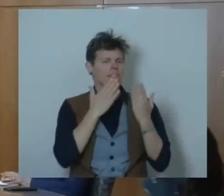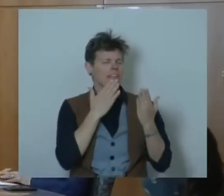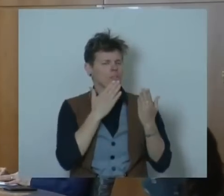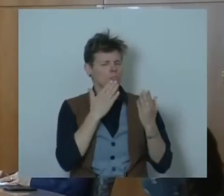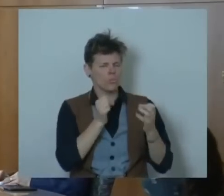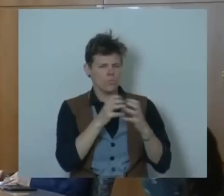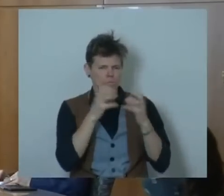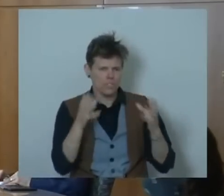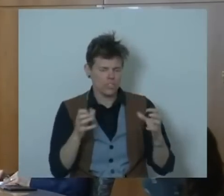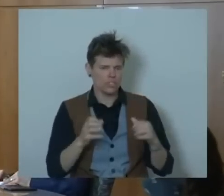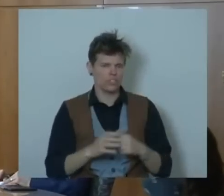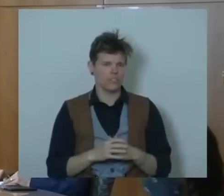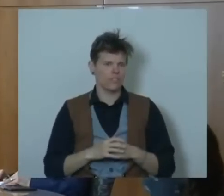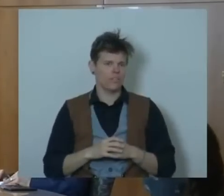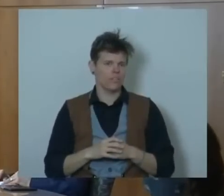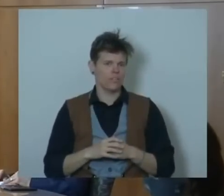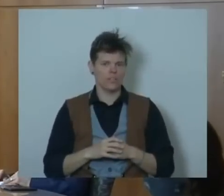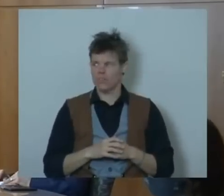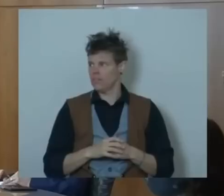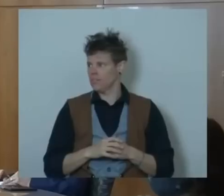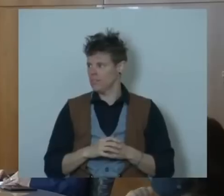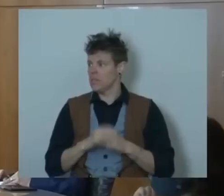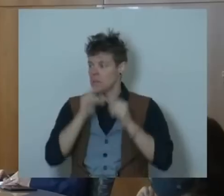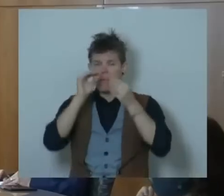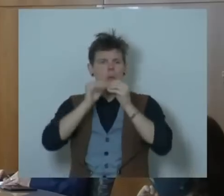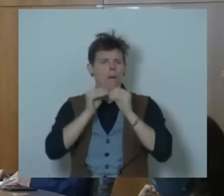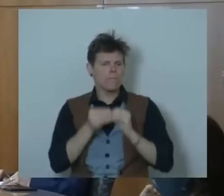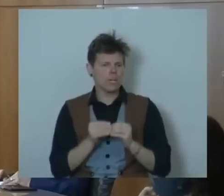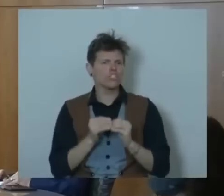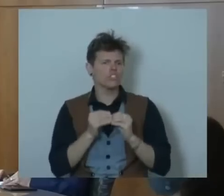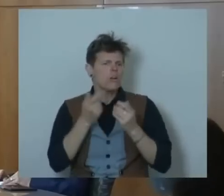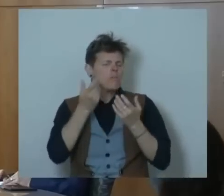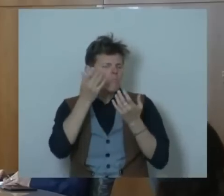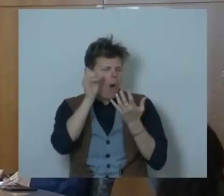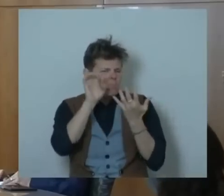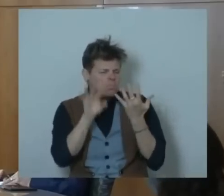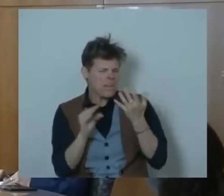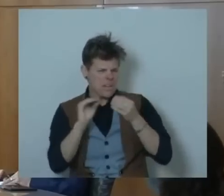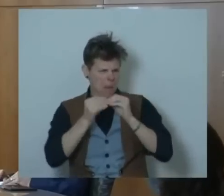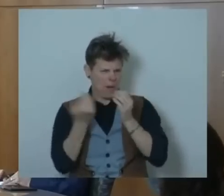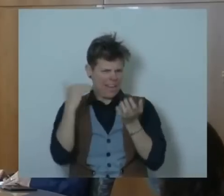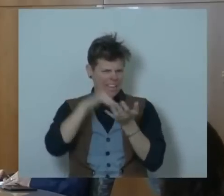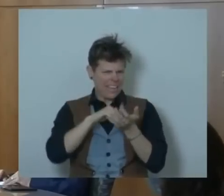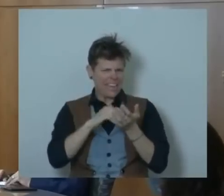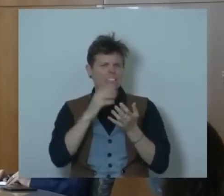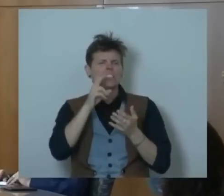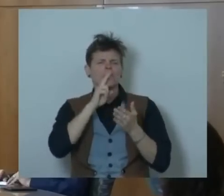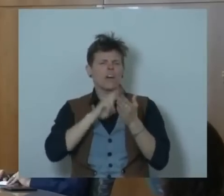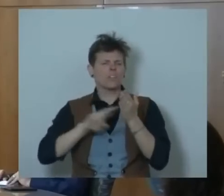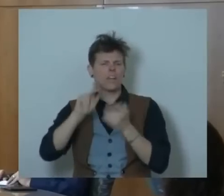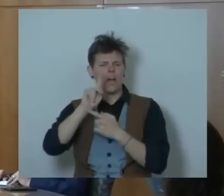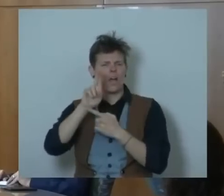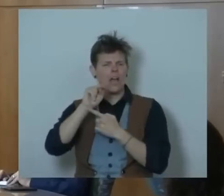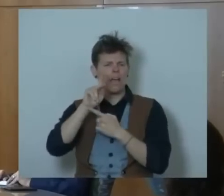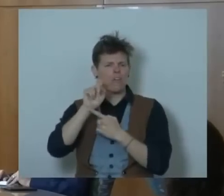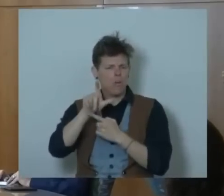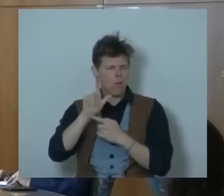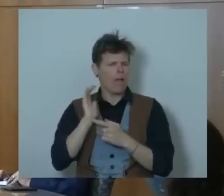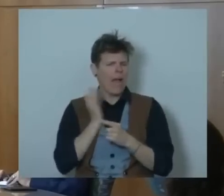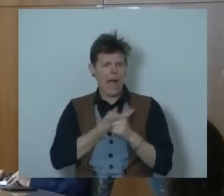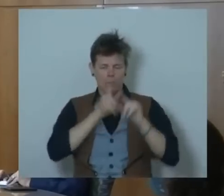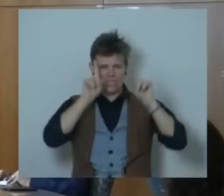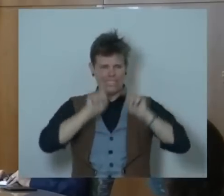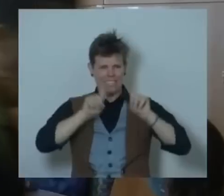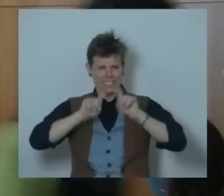back to some numbers that we were hearing from the Secretary. Secretary Kunkel mentioned our testing capacity is 5,000 a